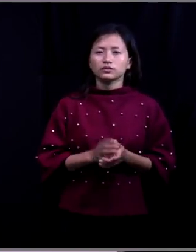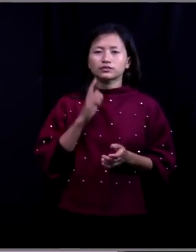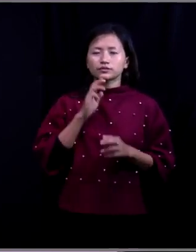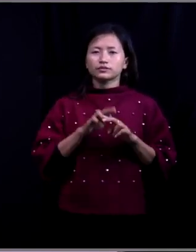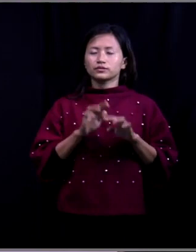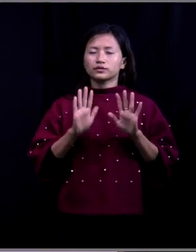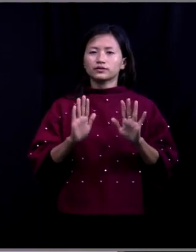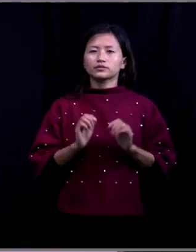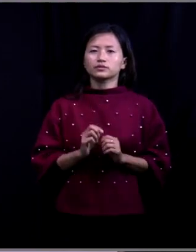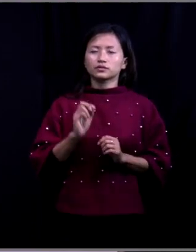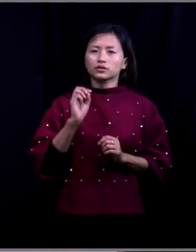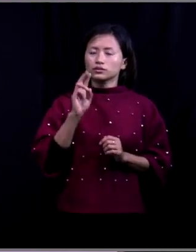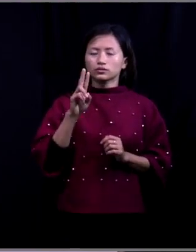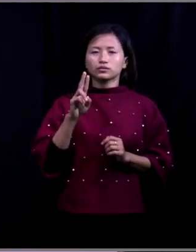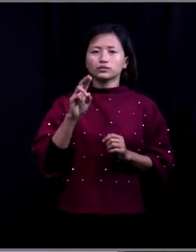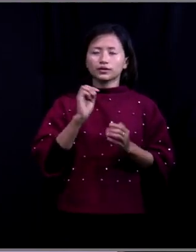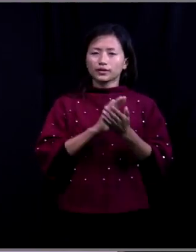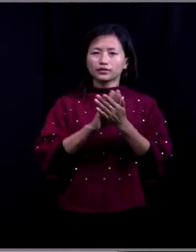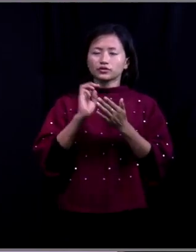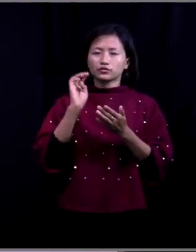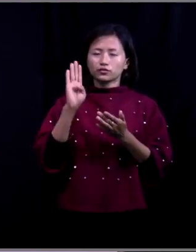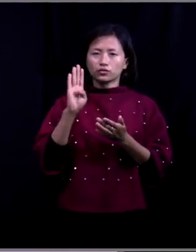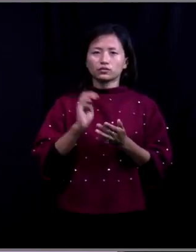H2SO4, sulfuric acid,